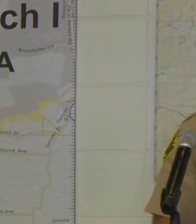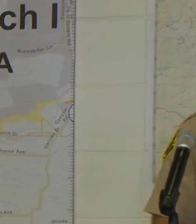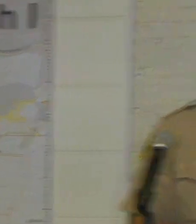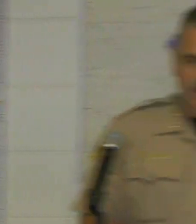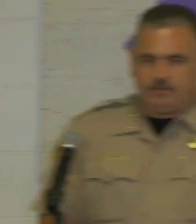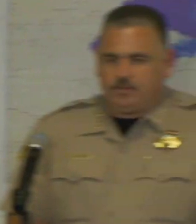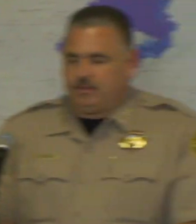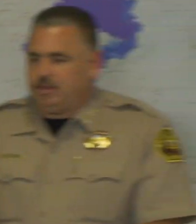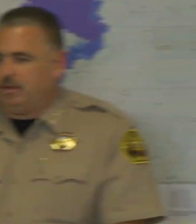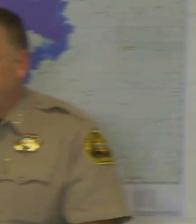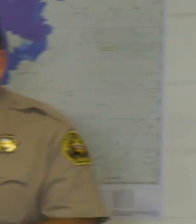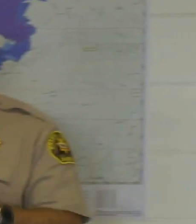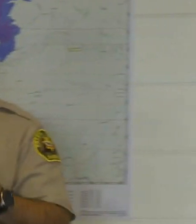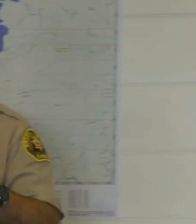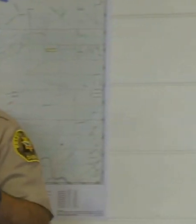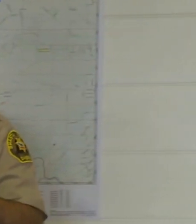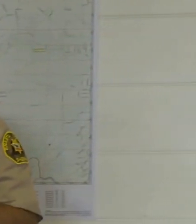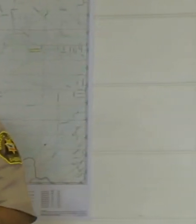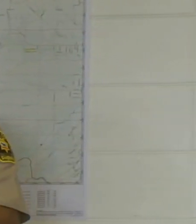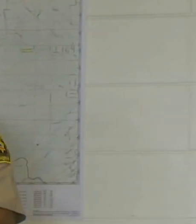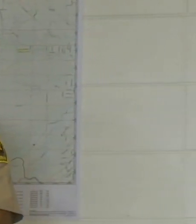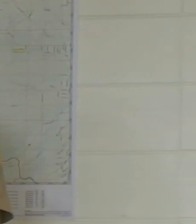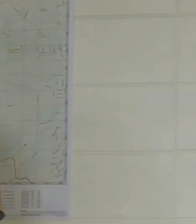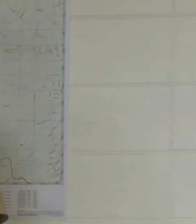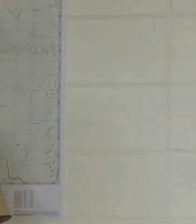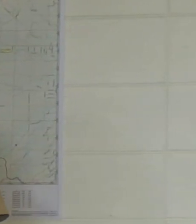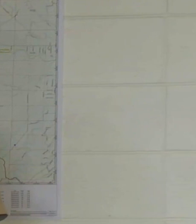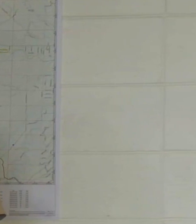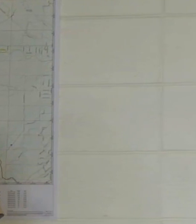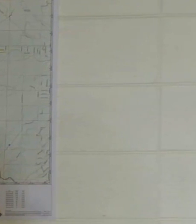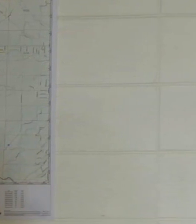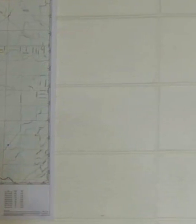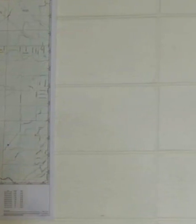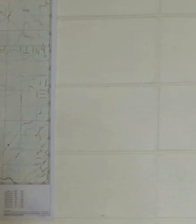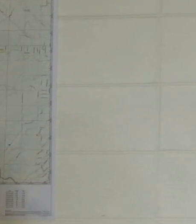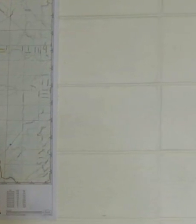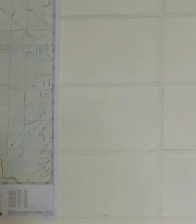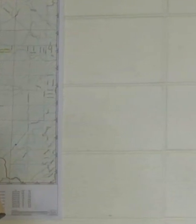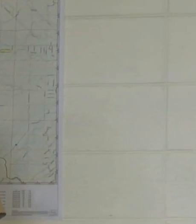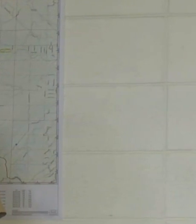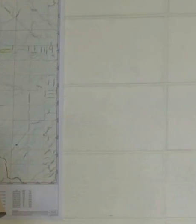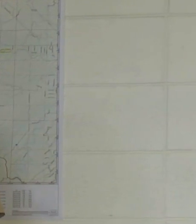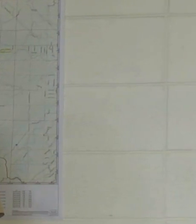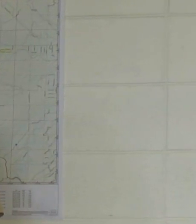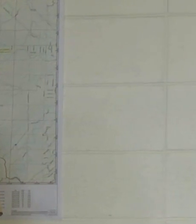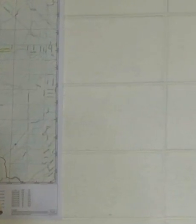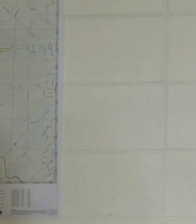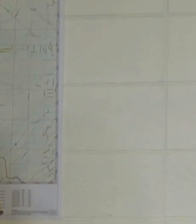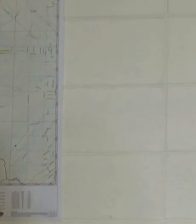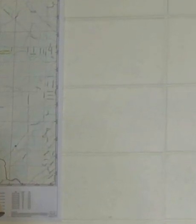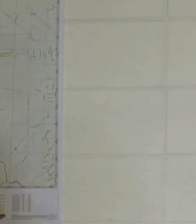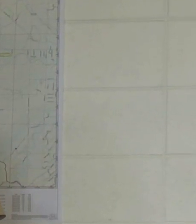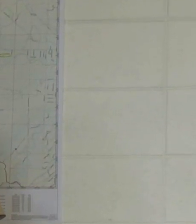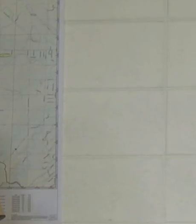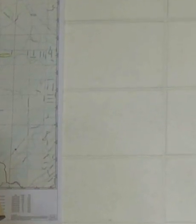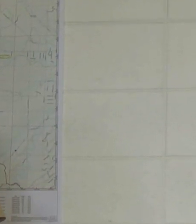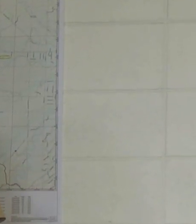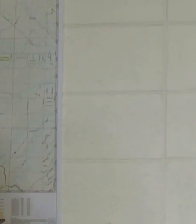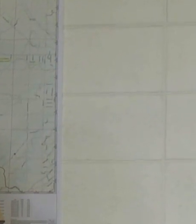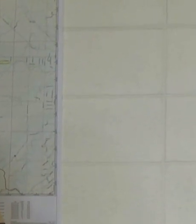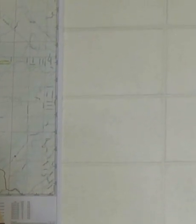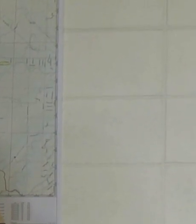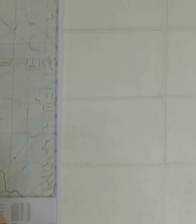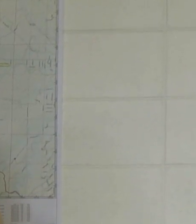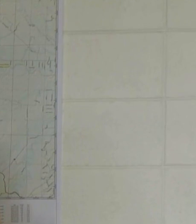FIRE to the tune of being able to work with them and get our residents back into these burned